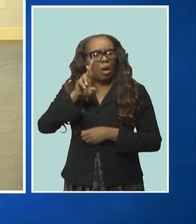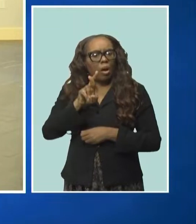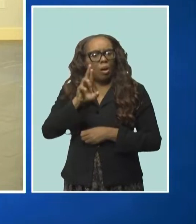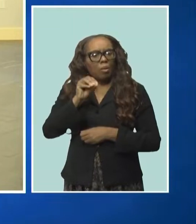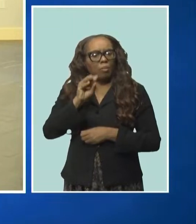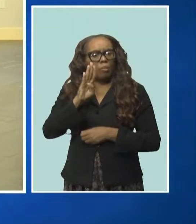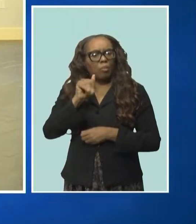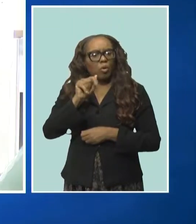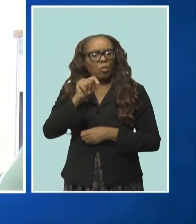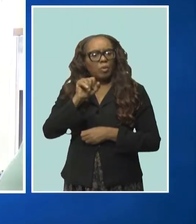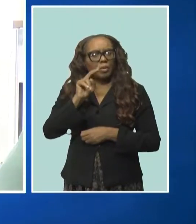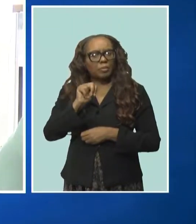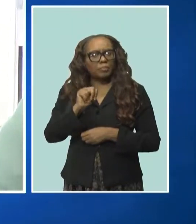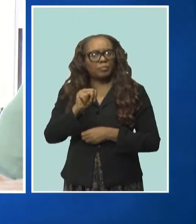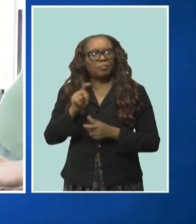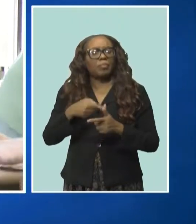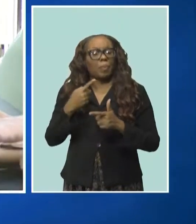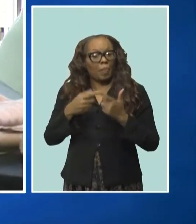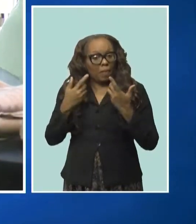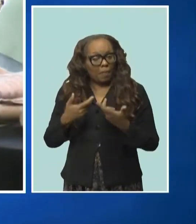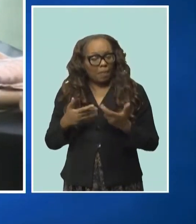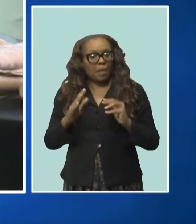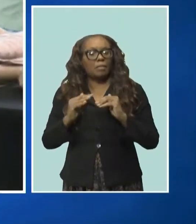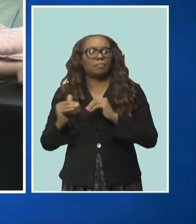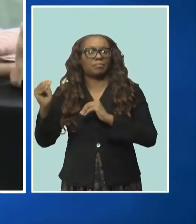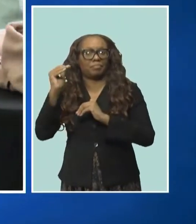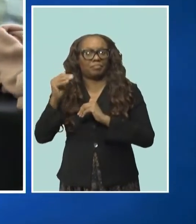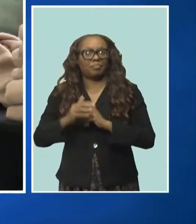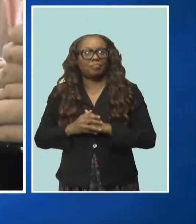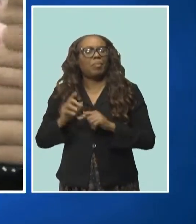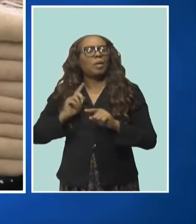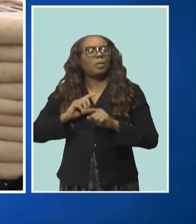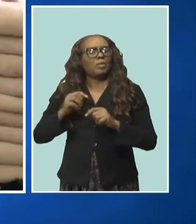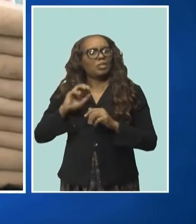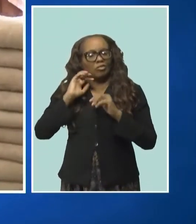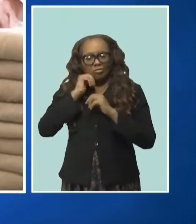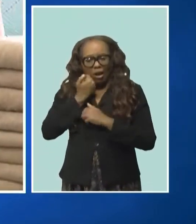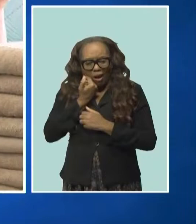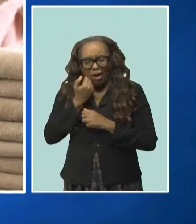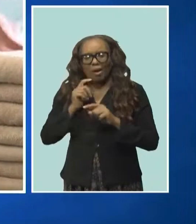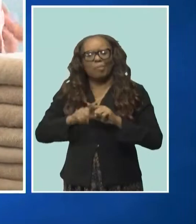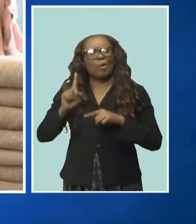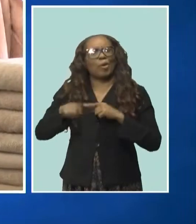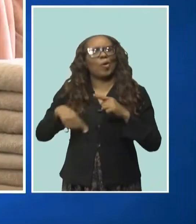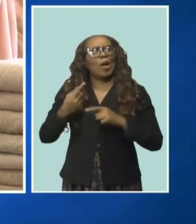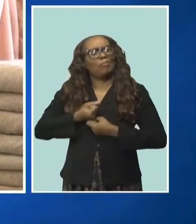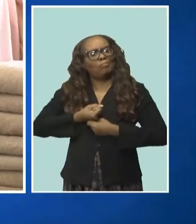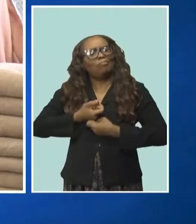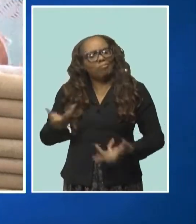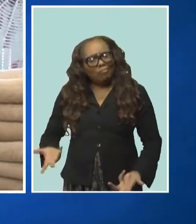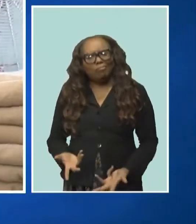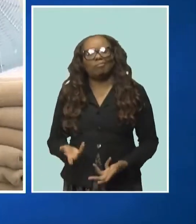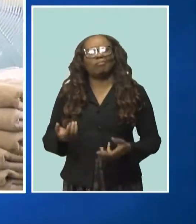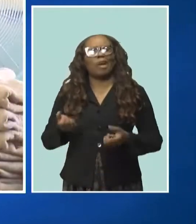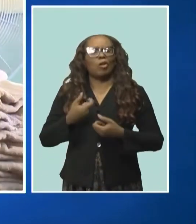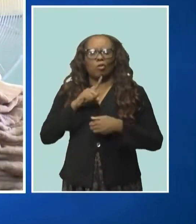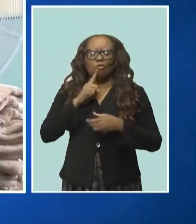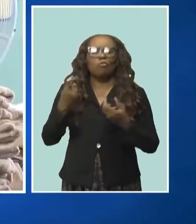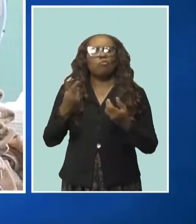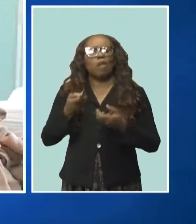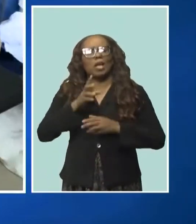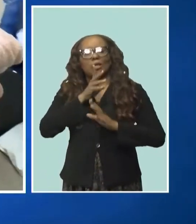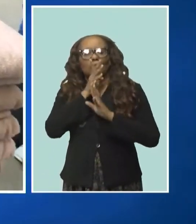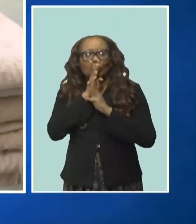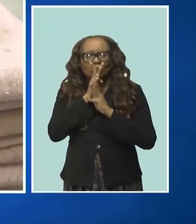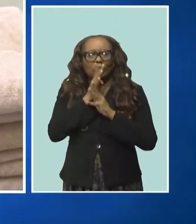excel. He's a shy guy who, once he gets to know you, opens up and can be the life of the party. He also pays lots of